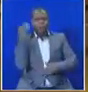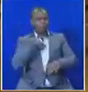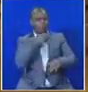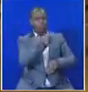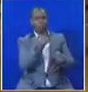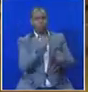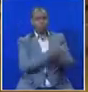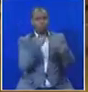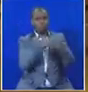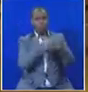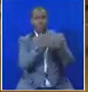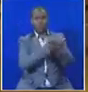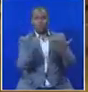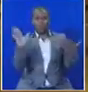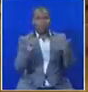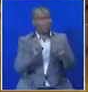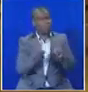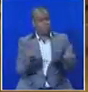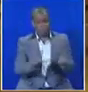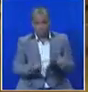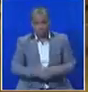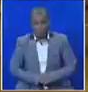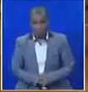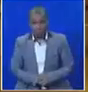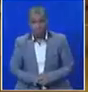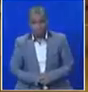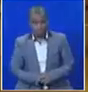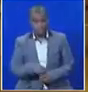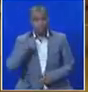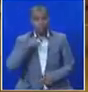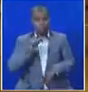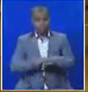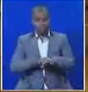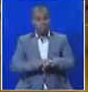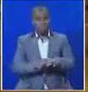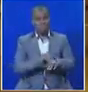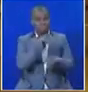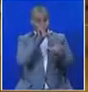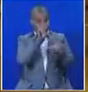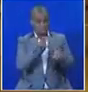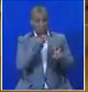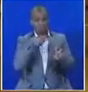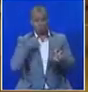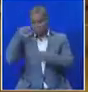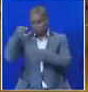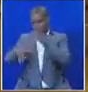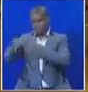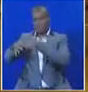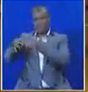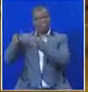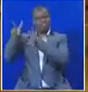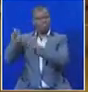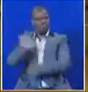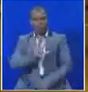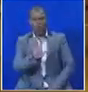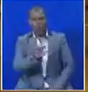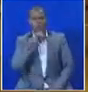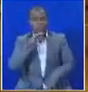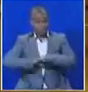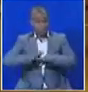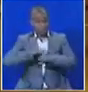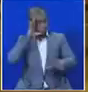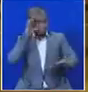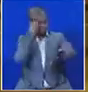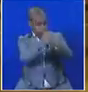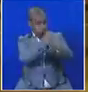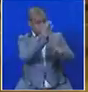the cause of that frustration. We must not turn xenophobia into a political football, but we must not shy away from the root causes